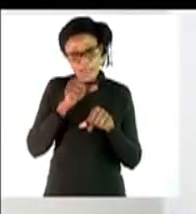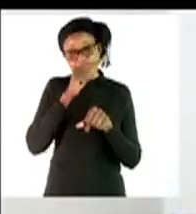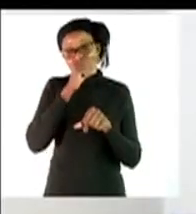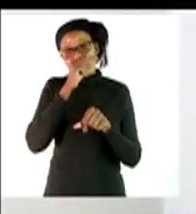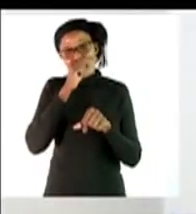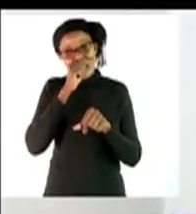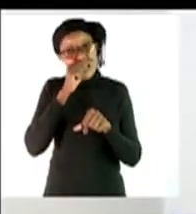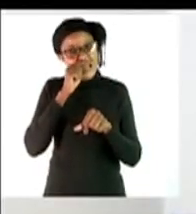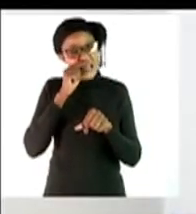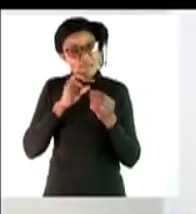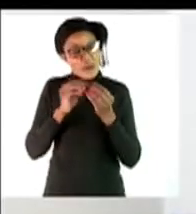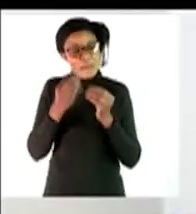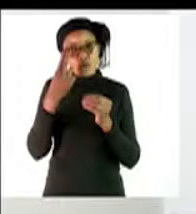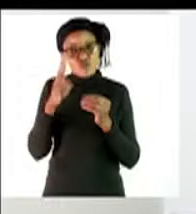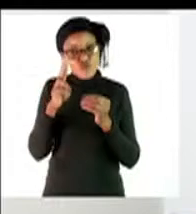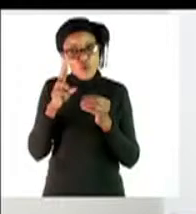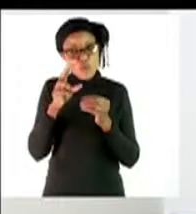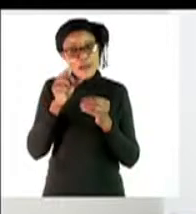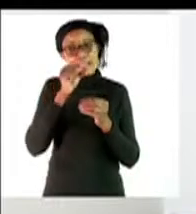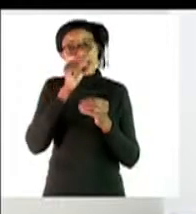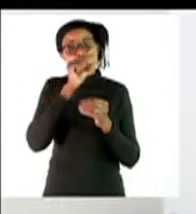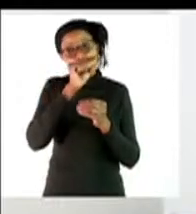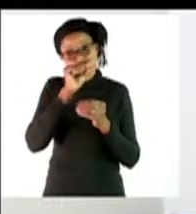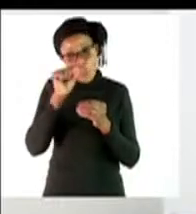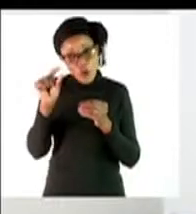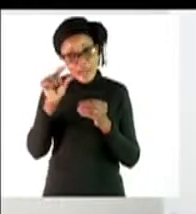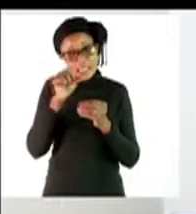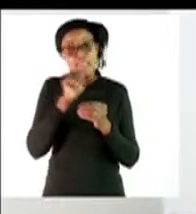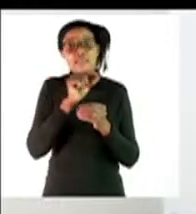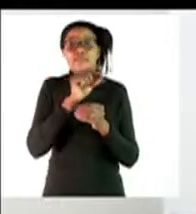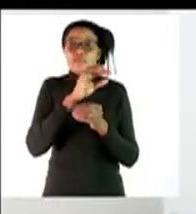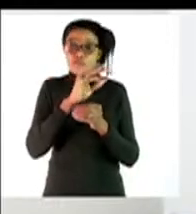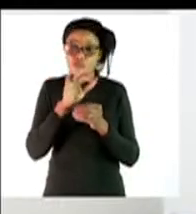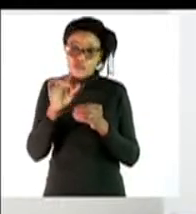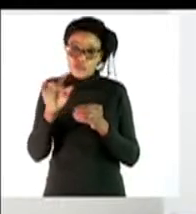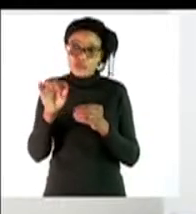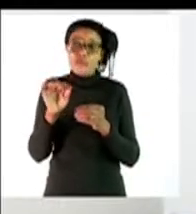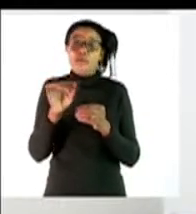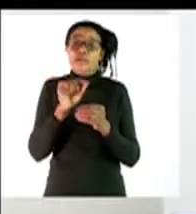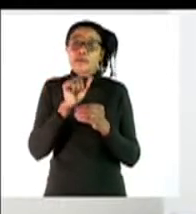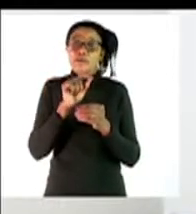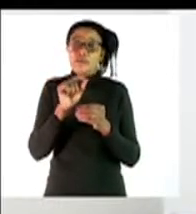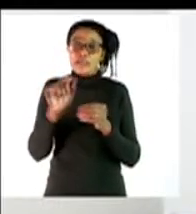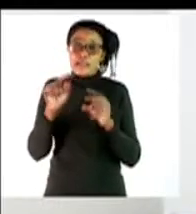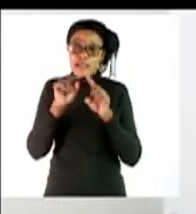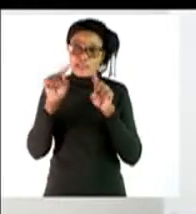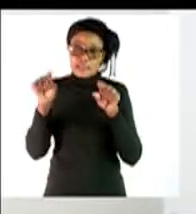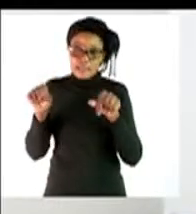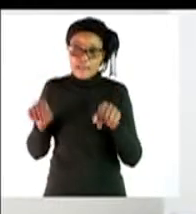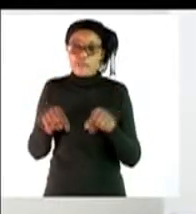the word third, we will write there in the block.